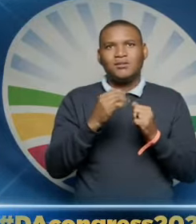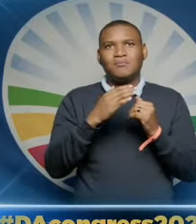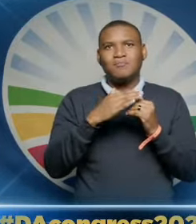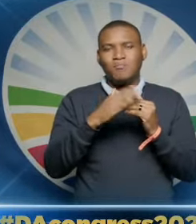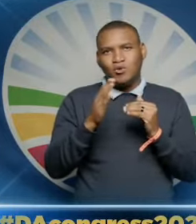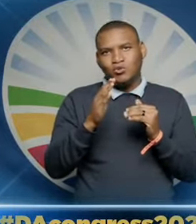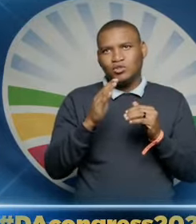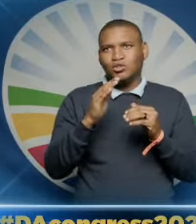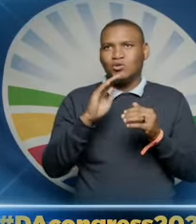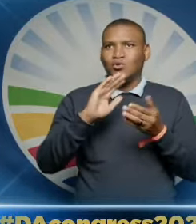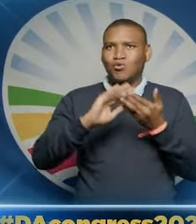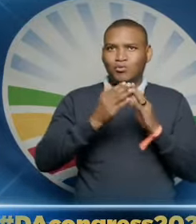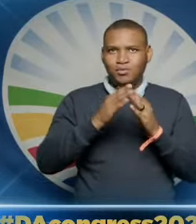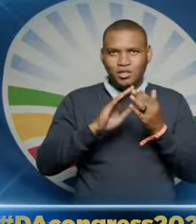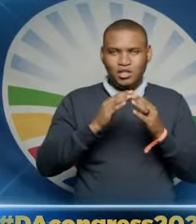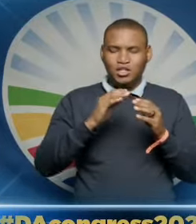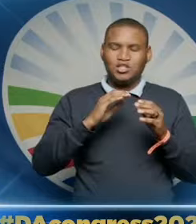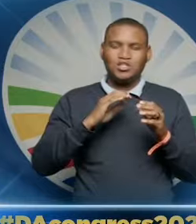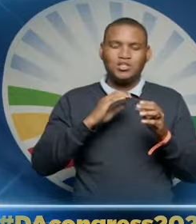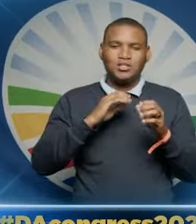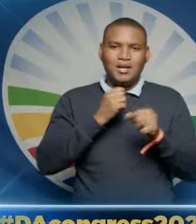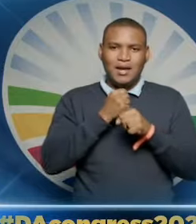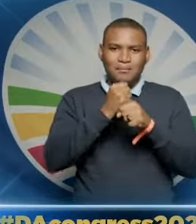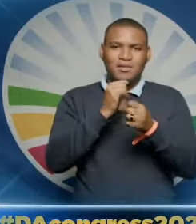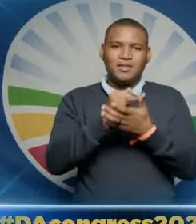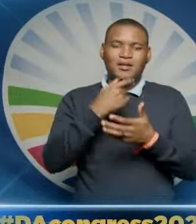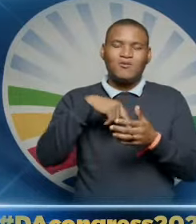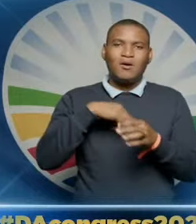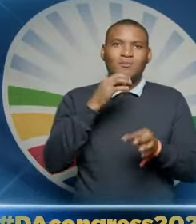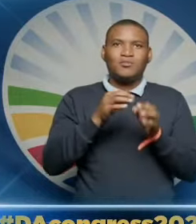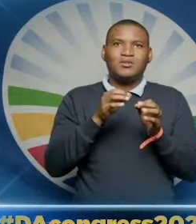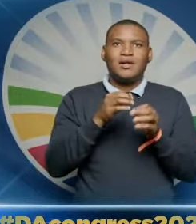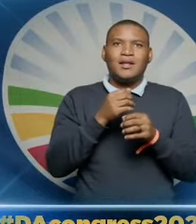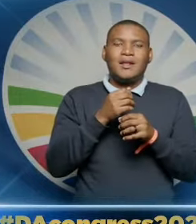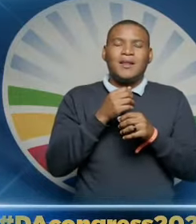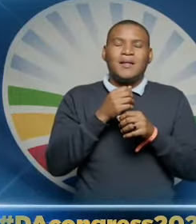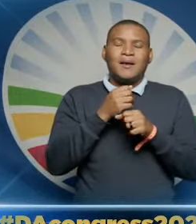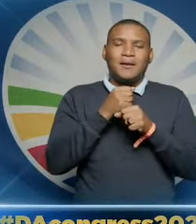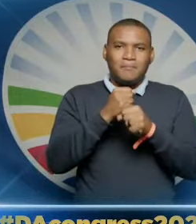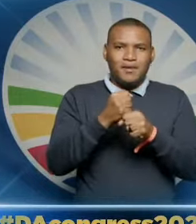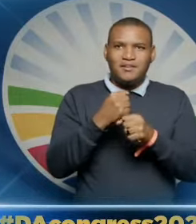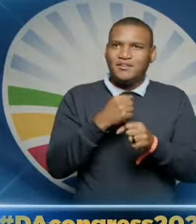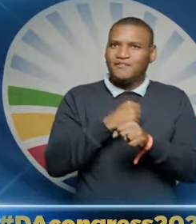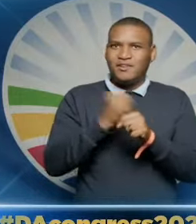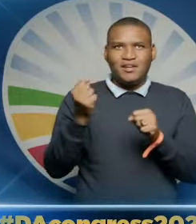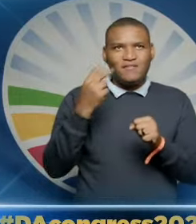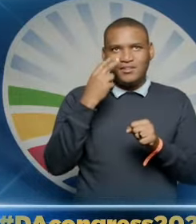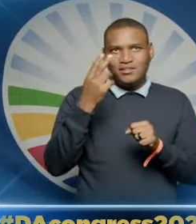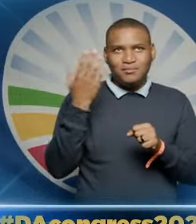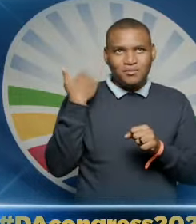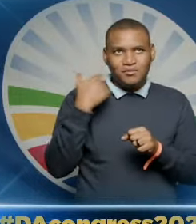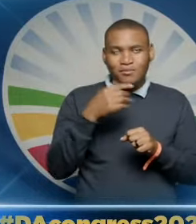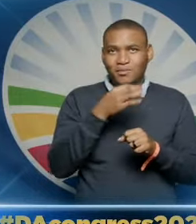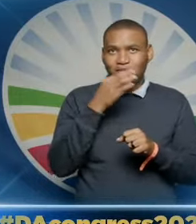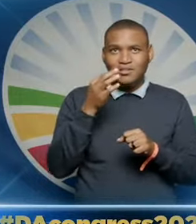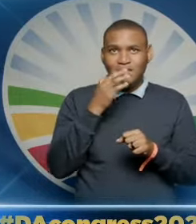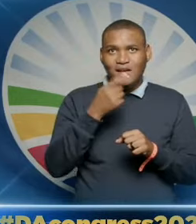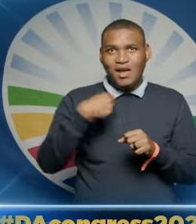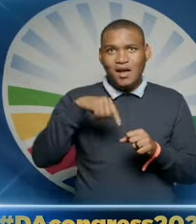issue-based communication campaign that our party has ever seen. Some may say that my